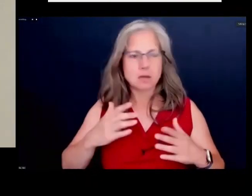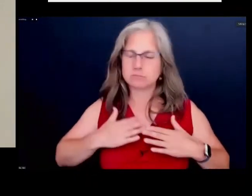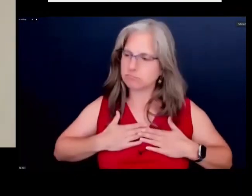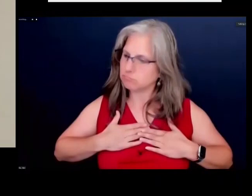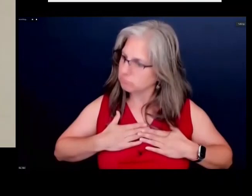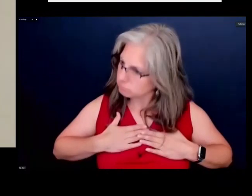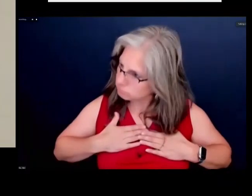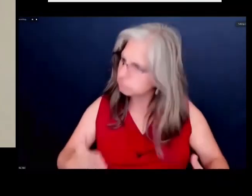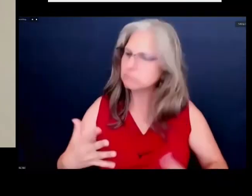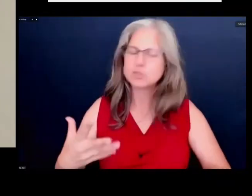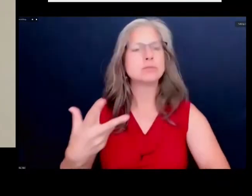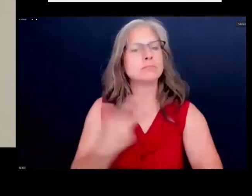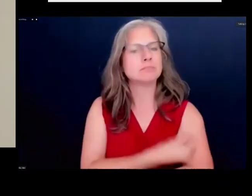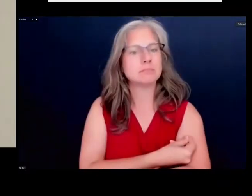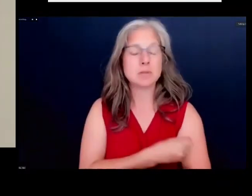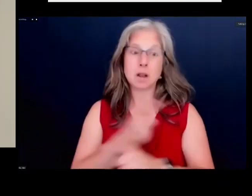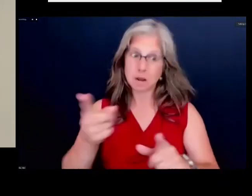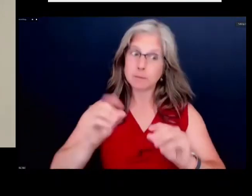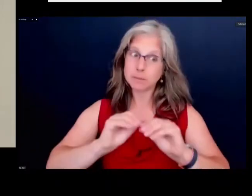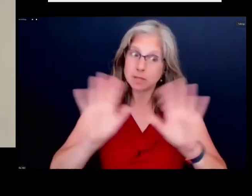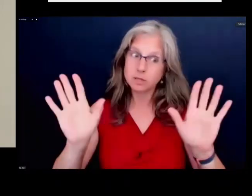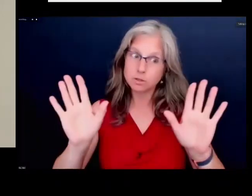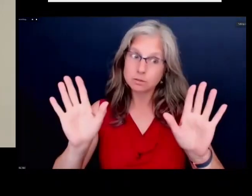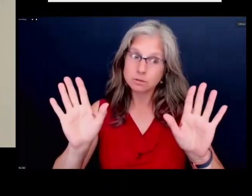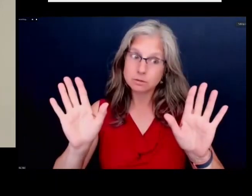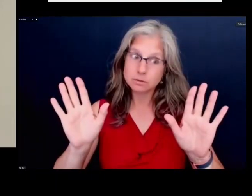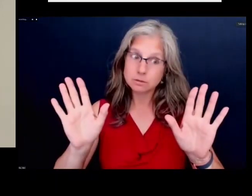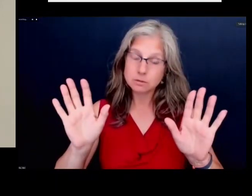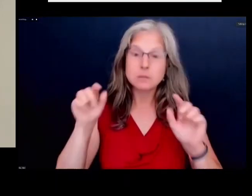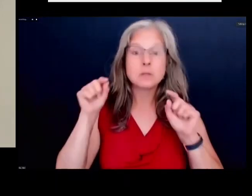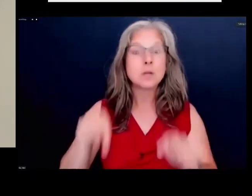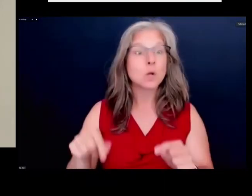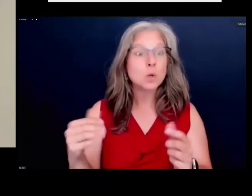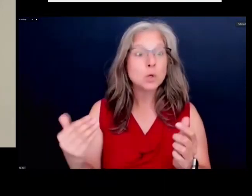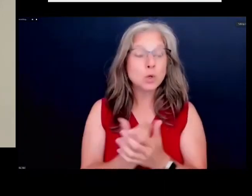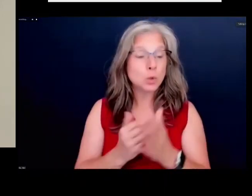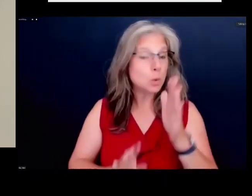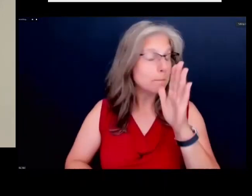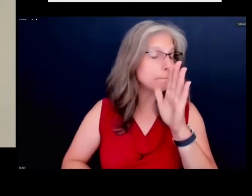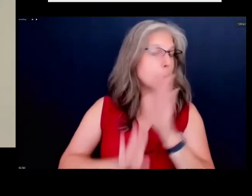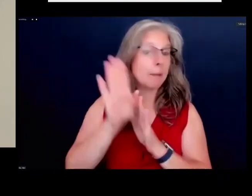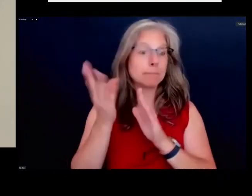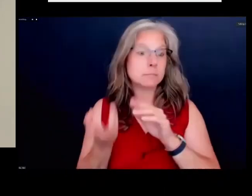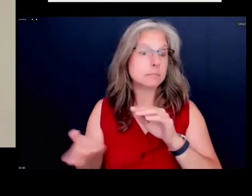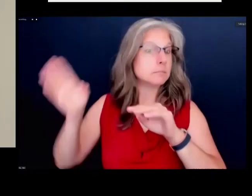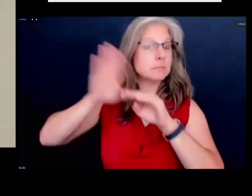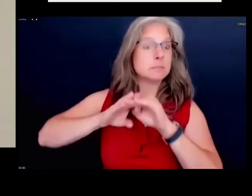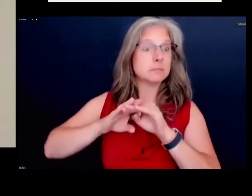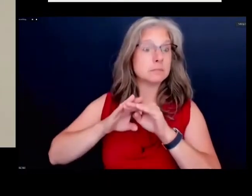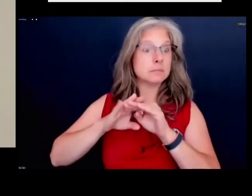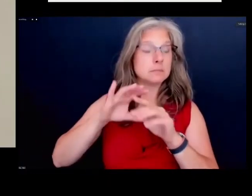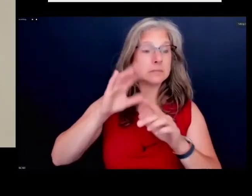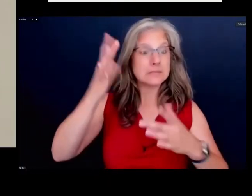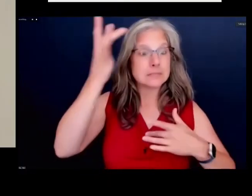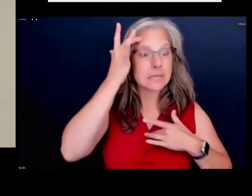get vaccinated. Let me be clear. This new surge in cases,